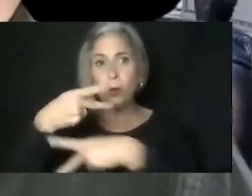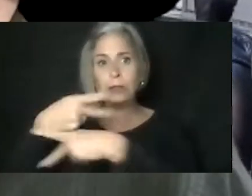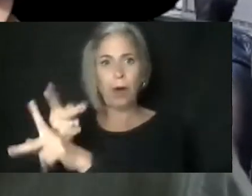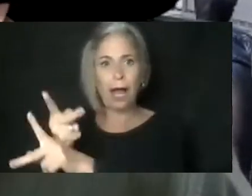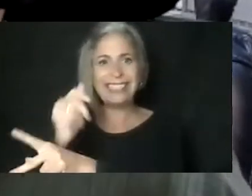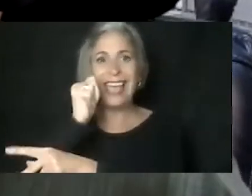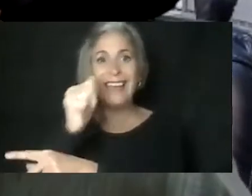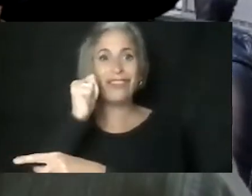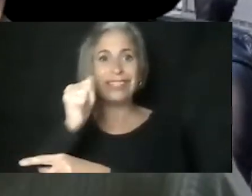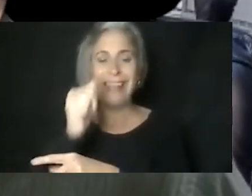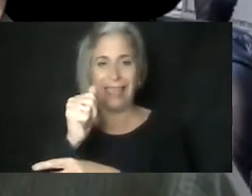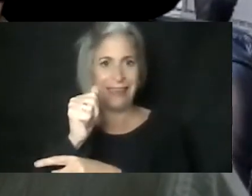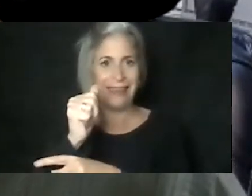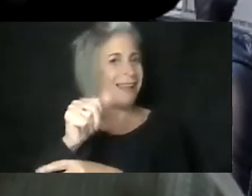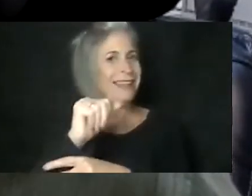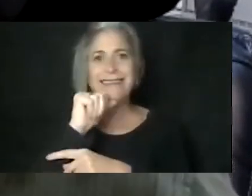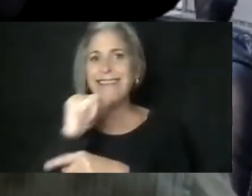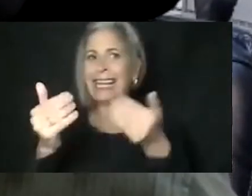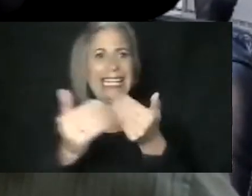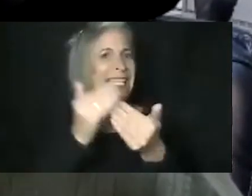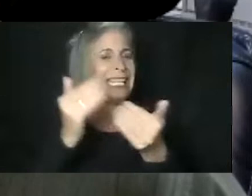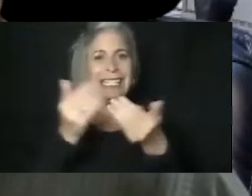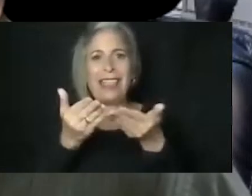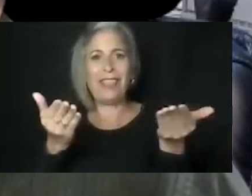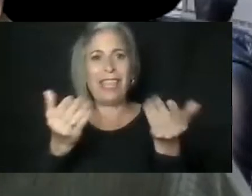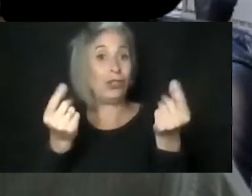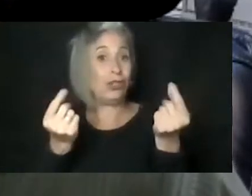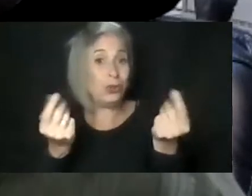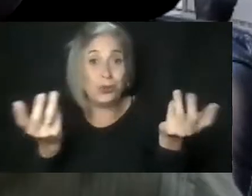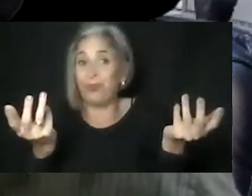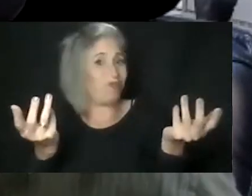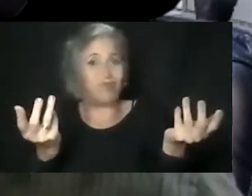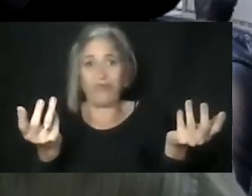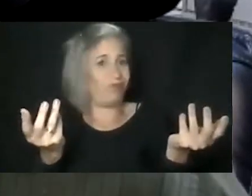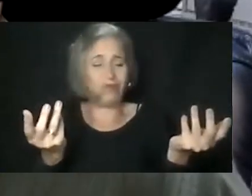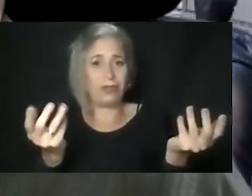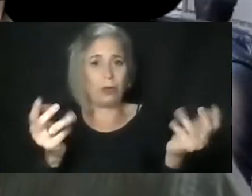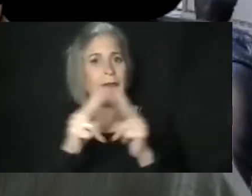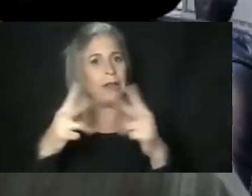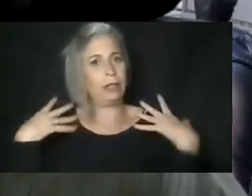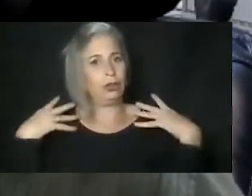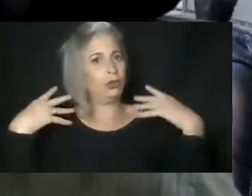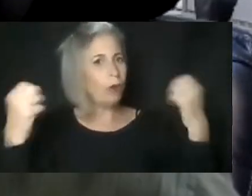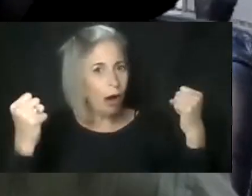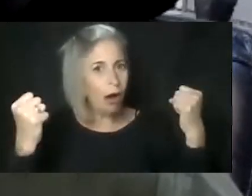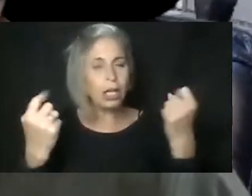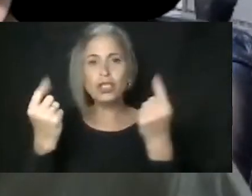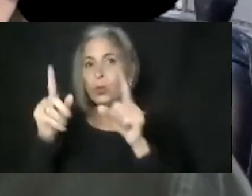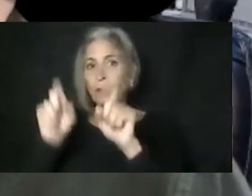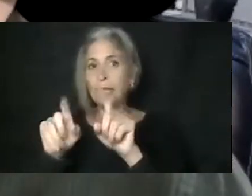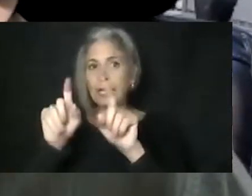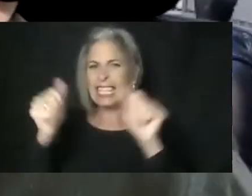daily basis, it's not an easy thing for you to do. I mean, we feel very strongly that doing that testing is something that